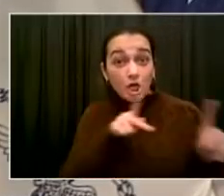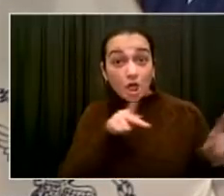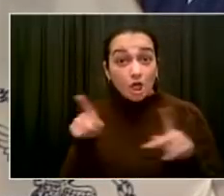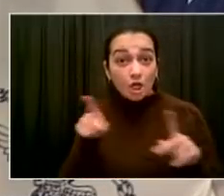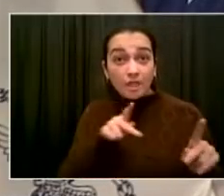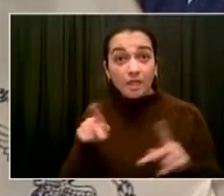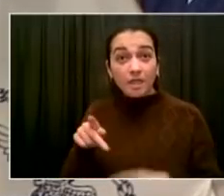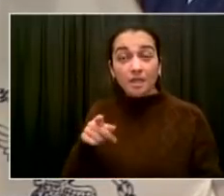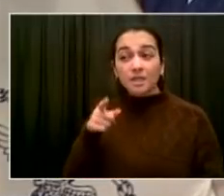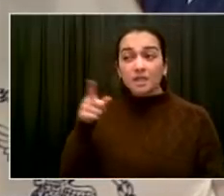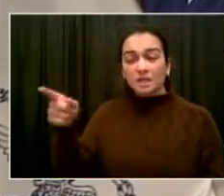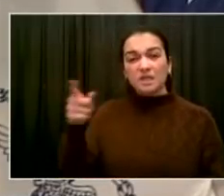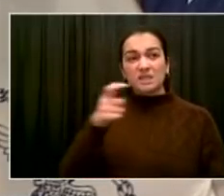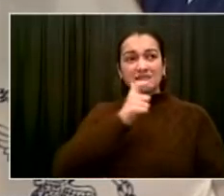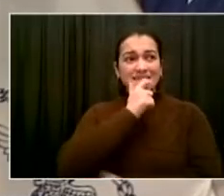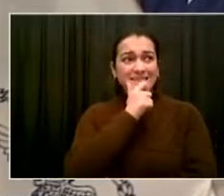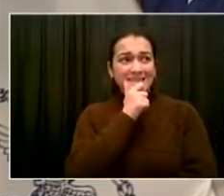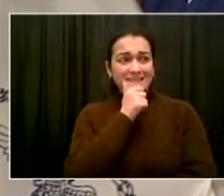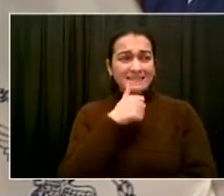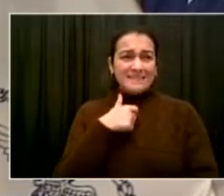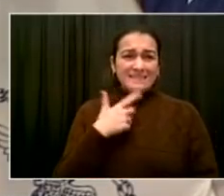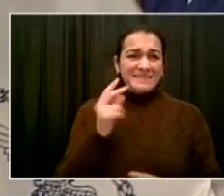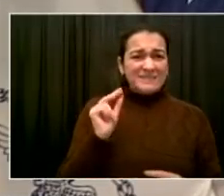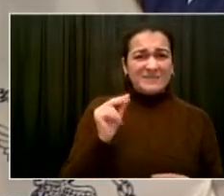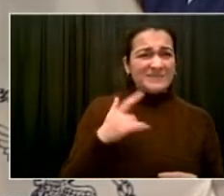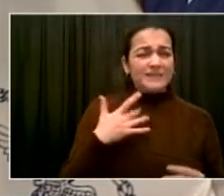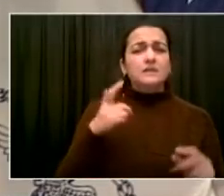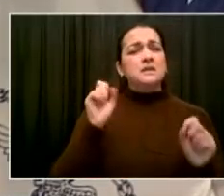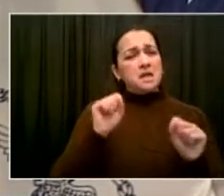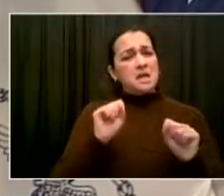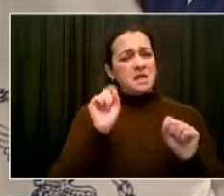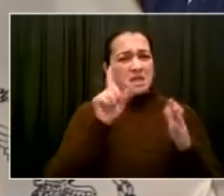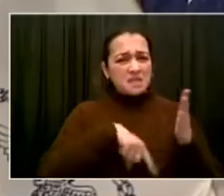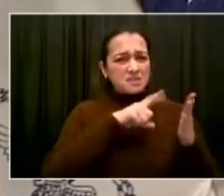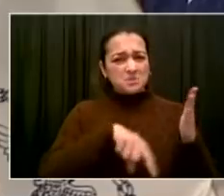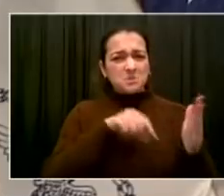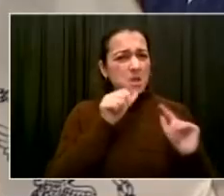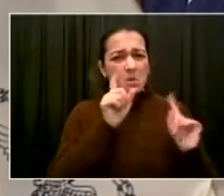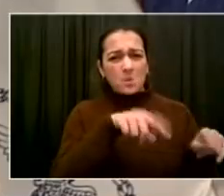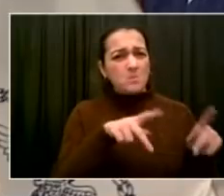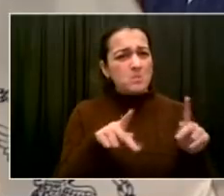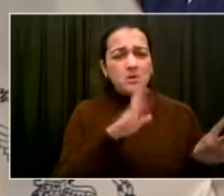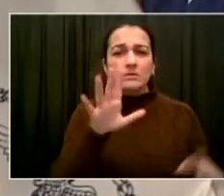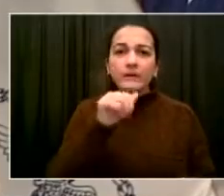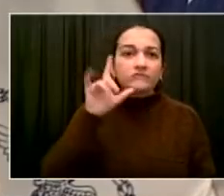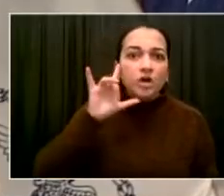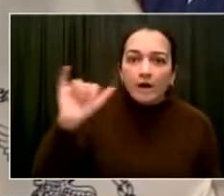weeks. This is going to be a pretty temporary reality based on everything we're seeing now. But if